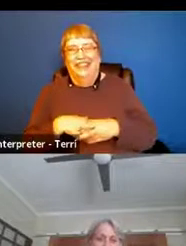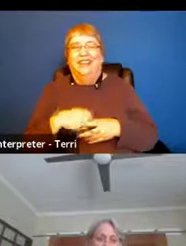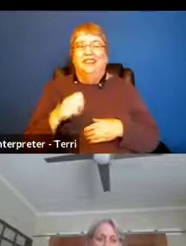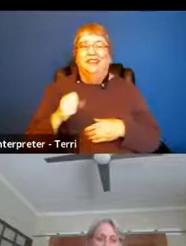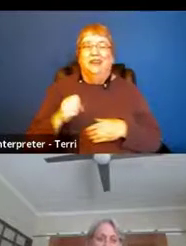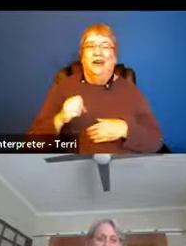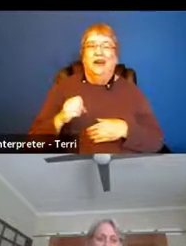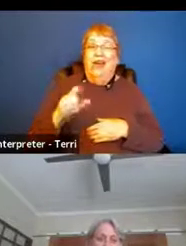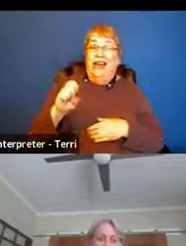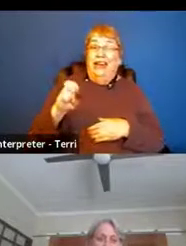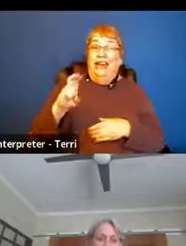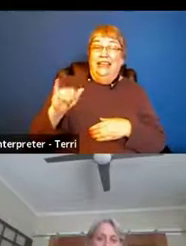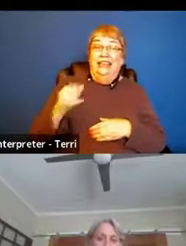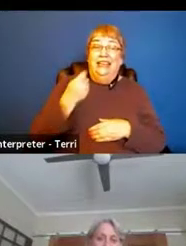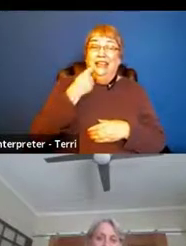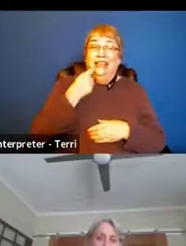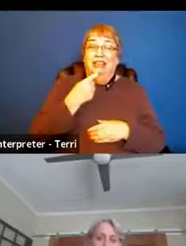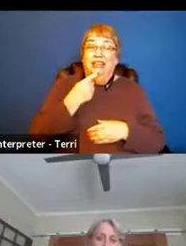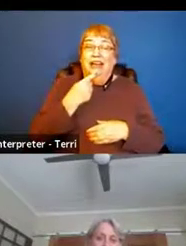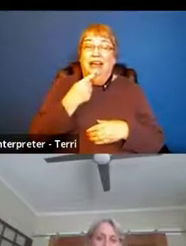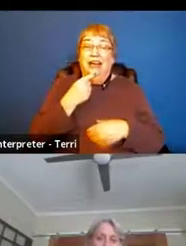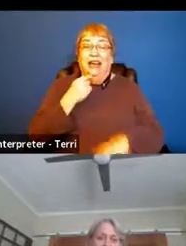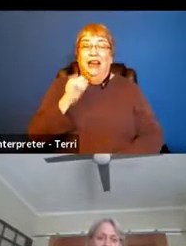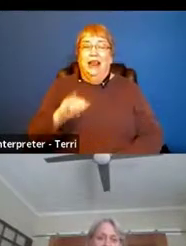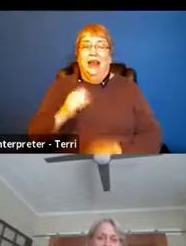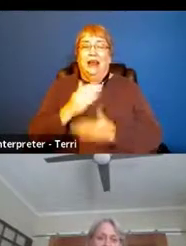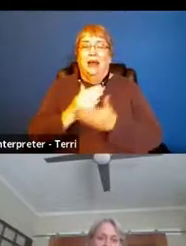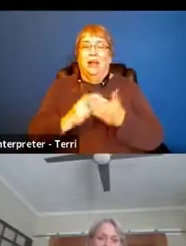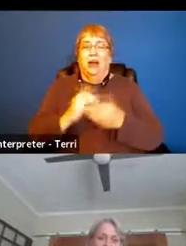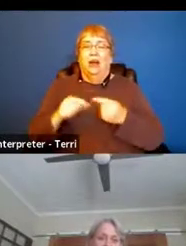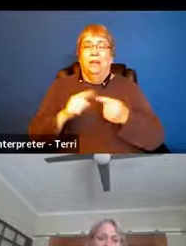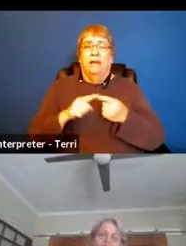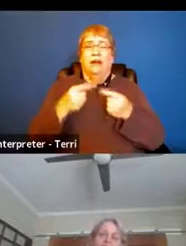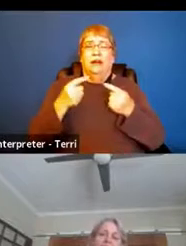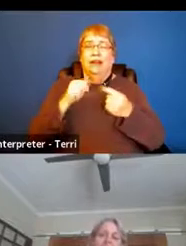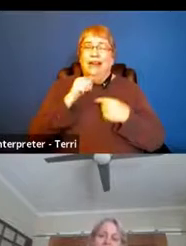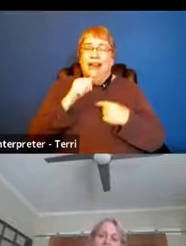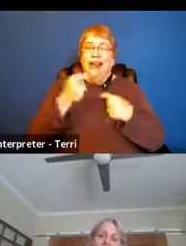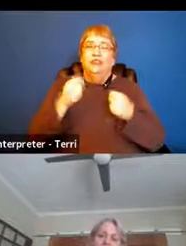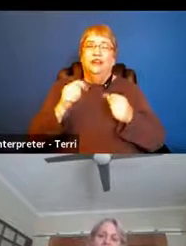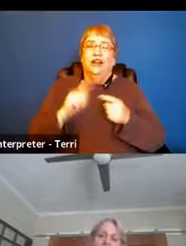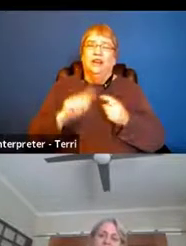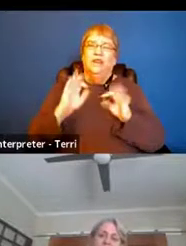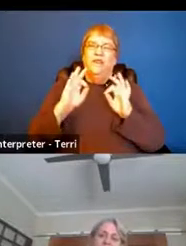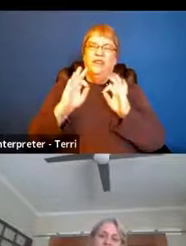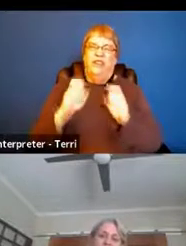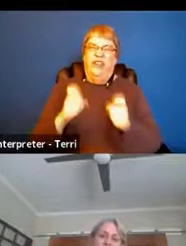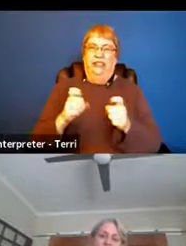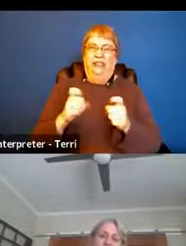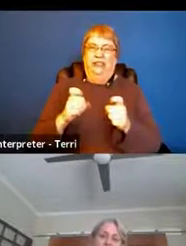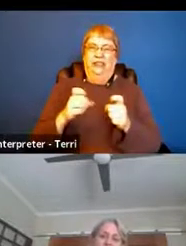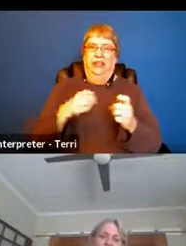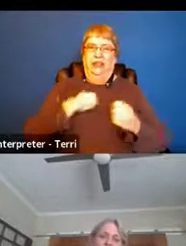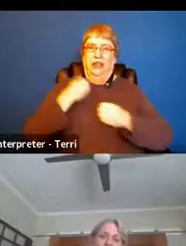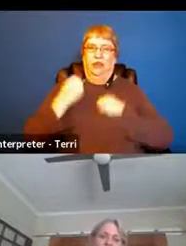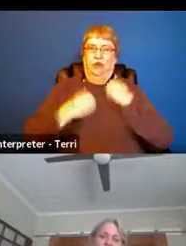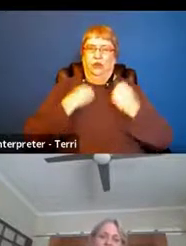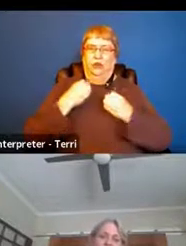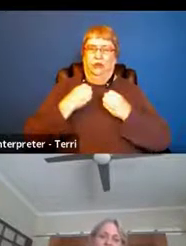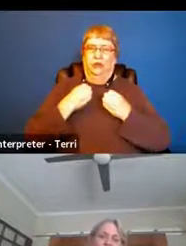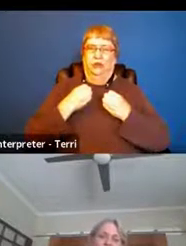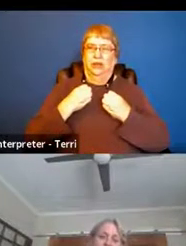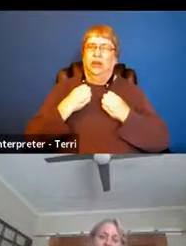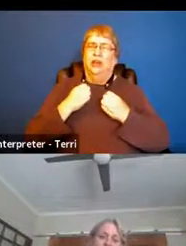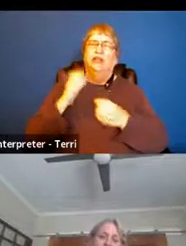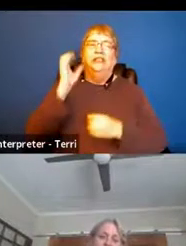just mentioned this, but this piece about not trying to fix overwhelmed emotions and really asking what it is that young people need and